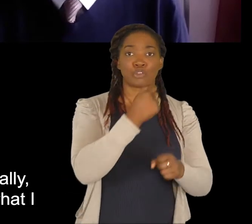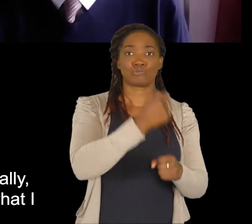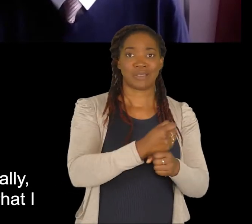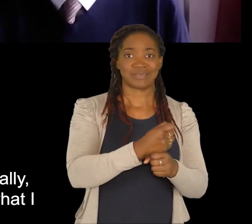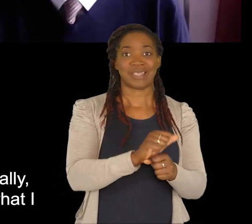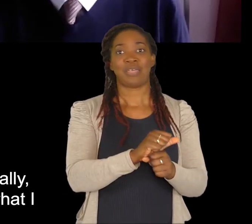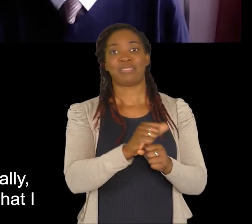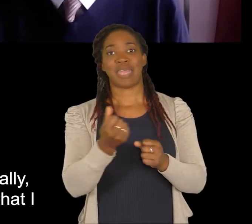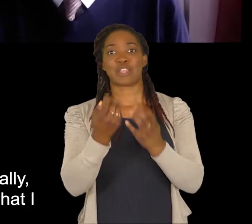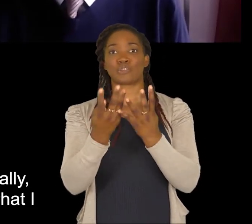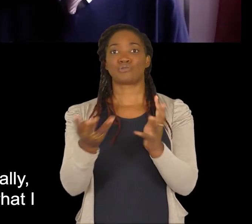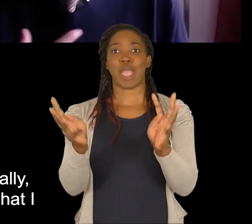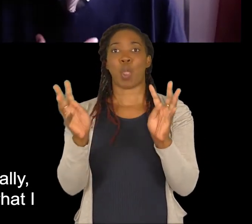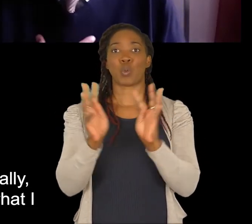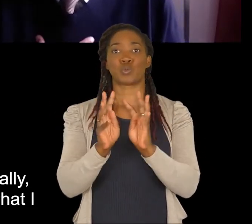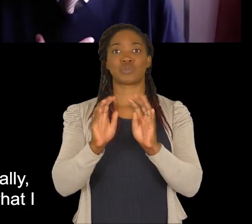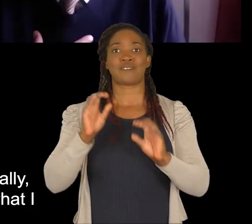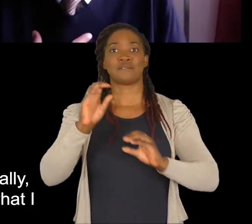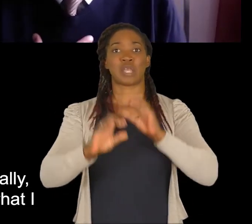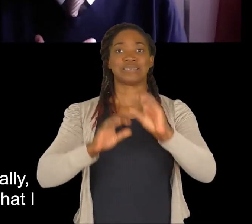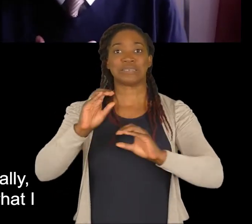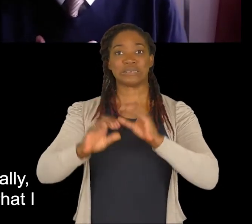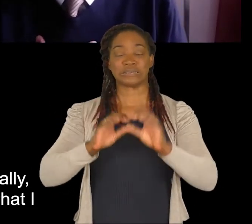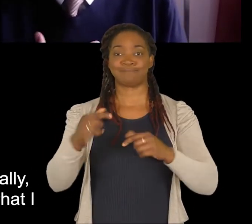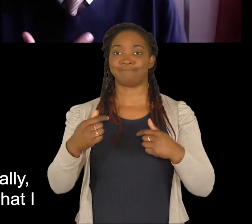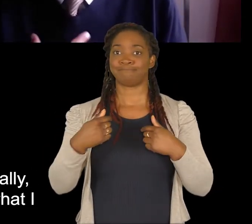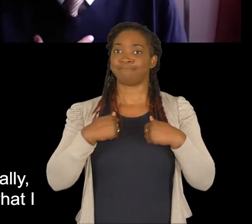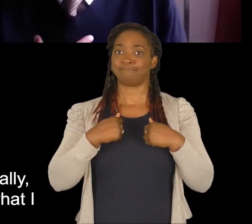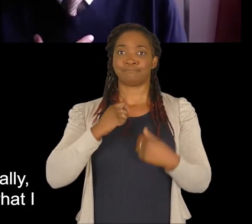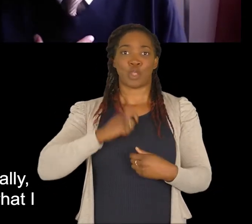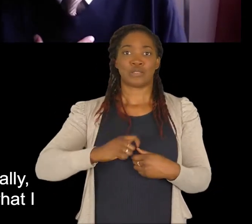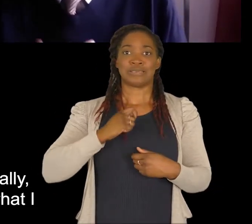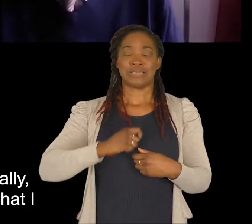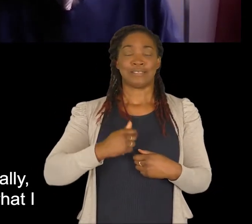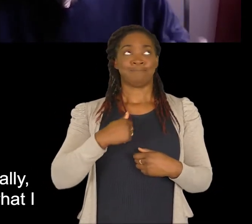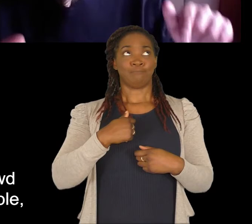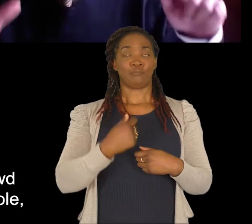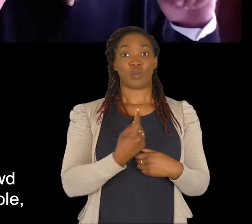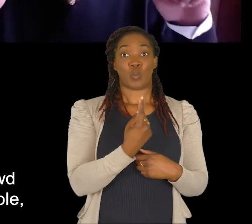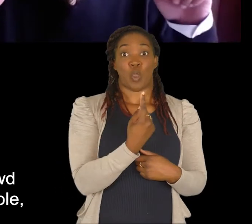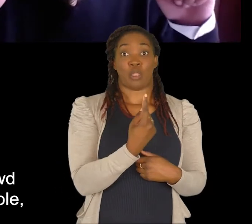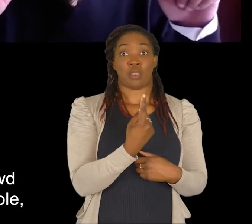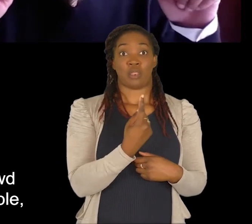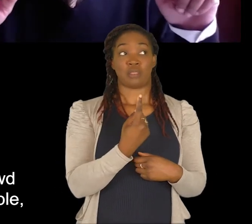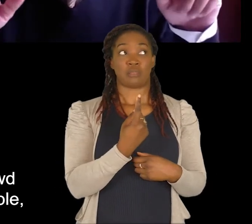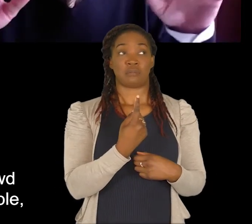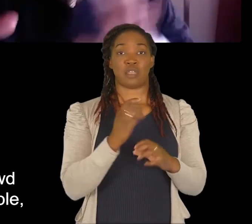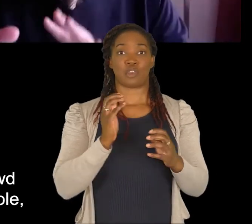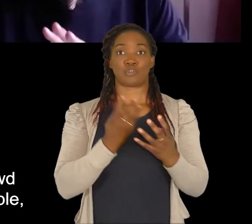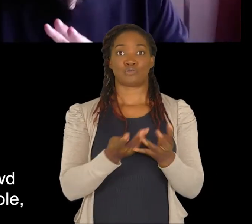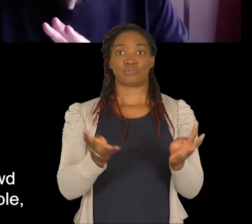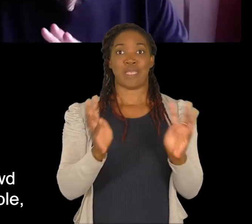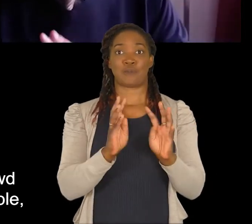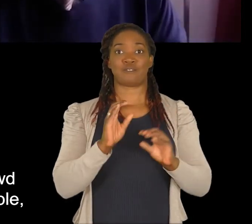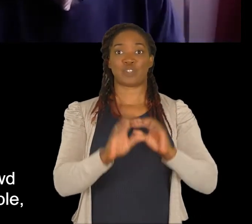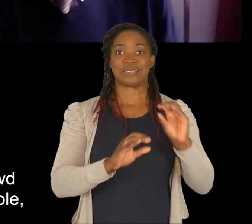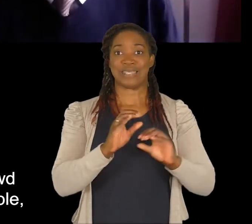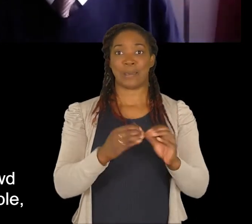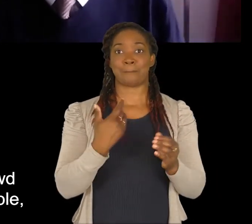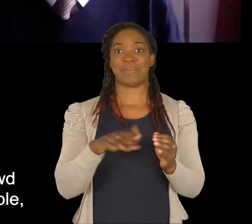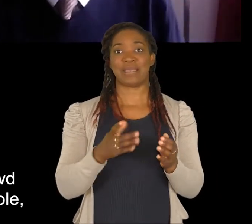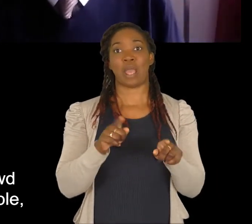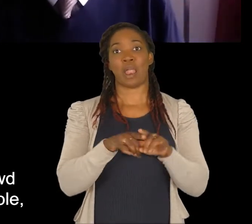about crowdfunding. You know, I've personally, the only crowdfunding that I've ever done is what I call under the table invitation